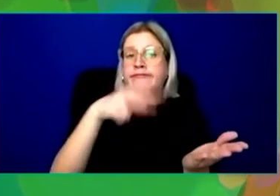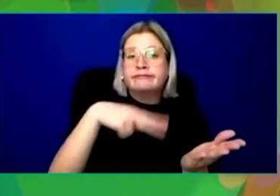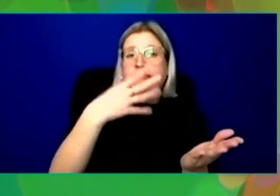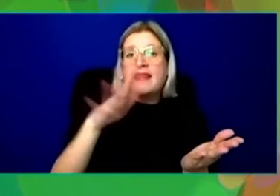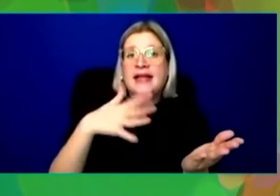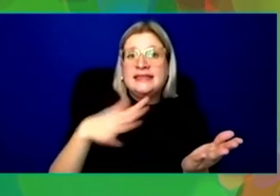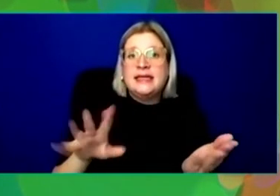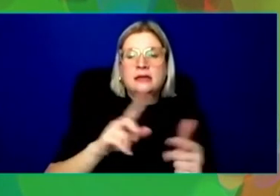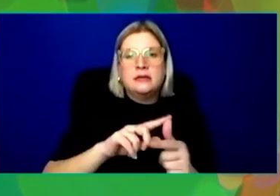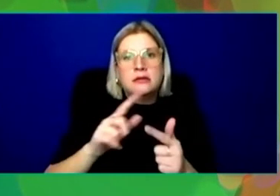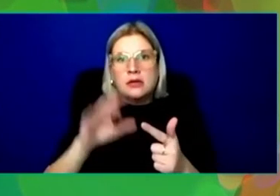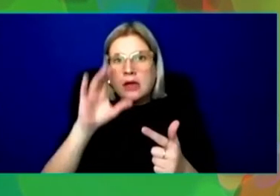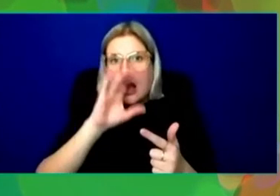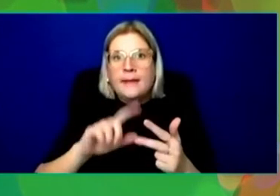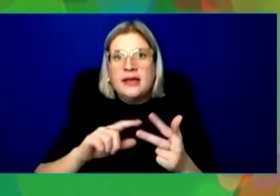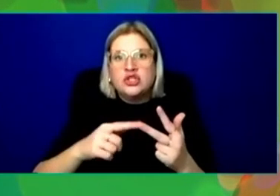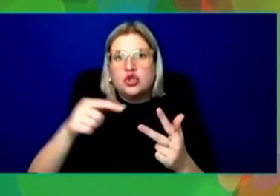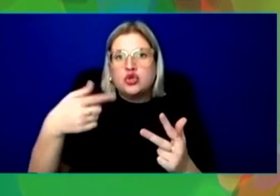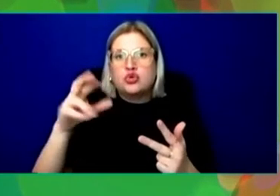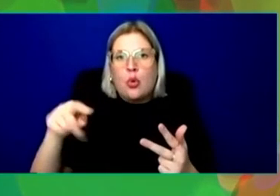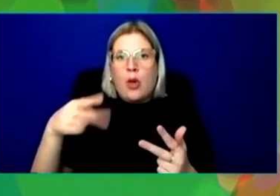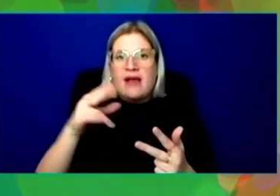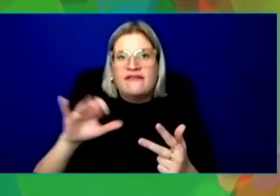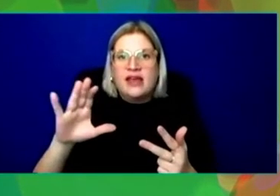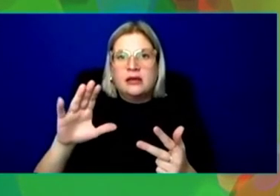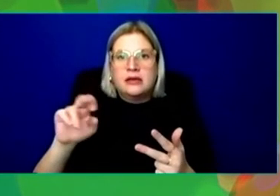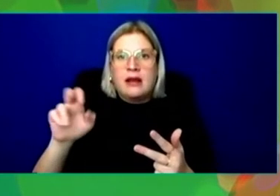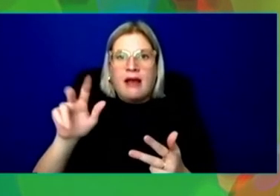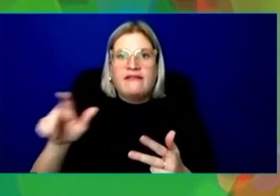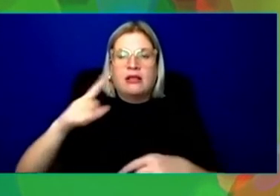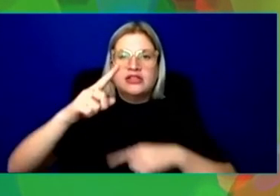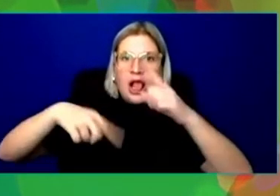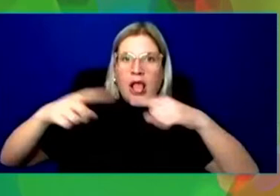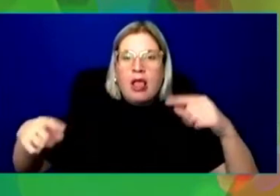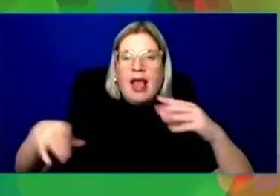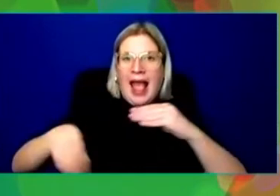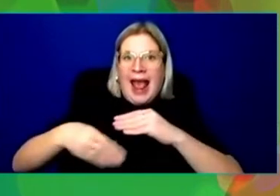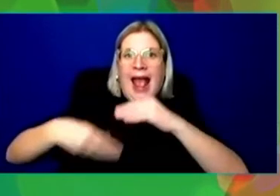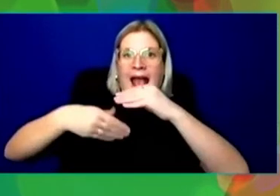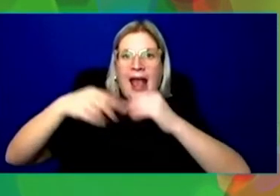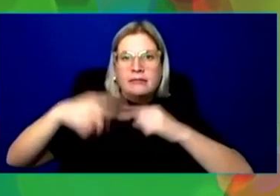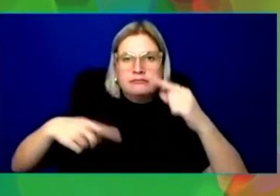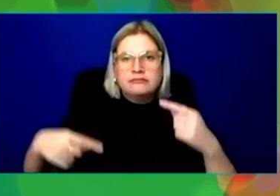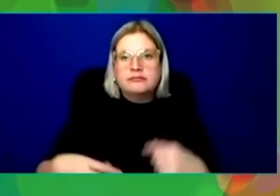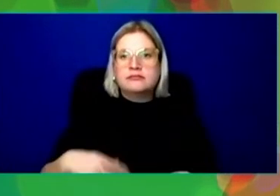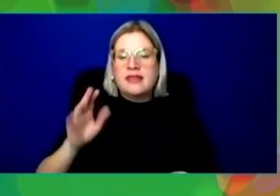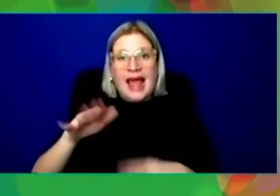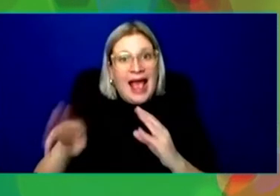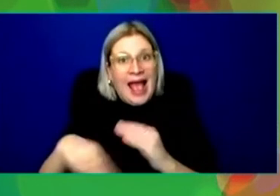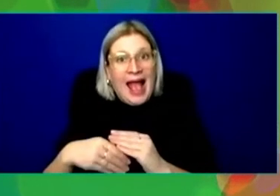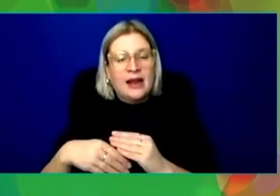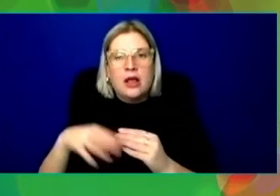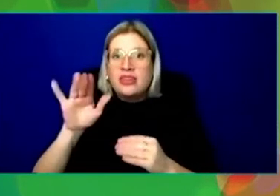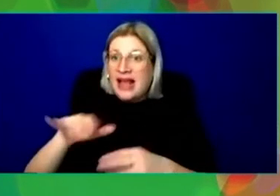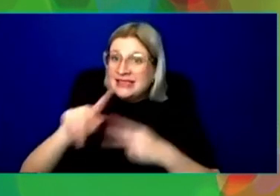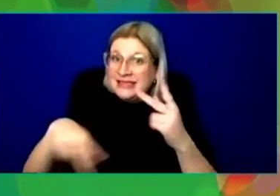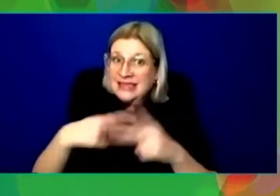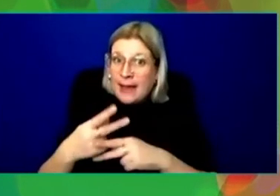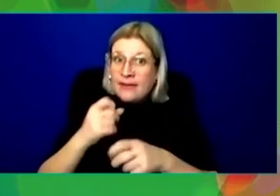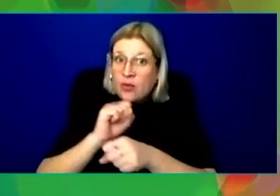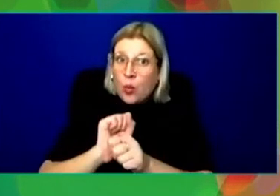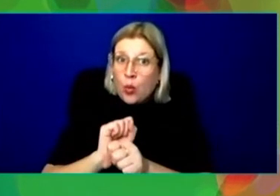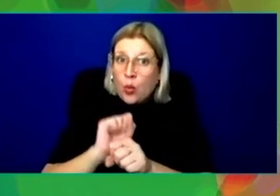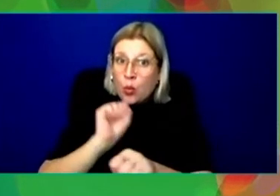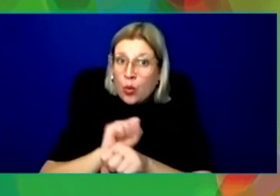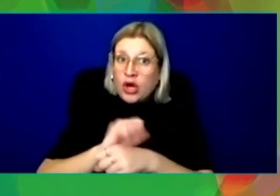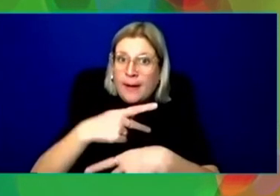also serve that. And when you curate really excellent works, because they're being produced, it's not all, you know,